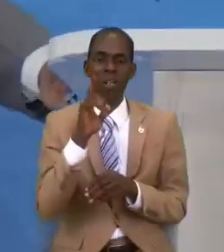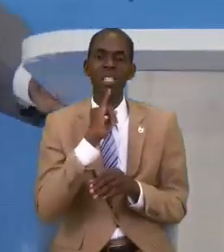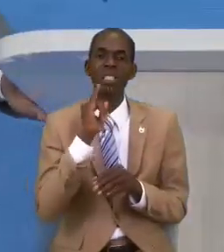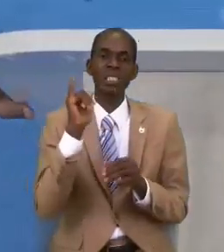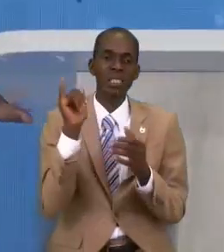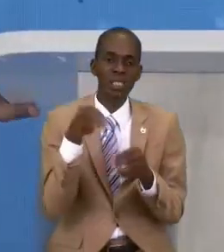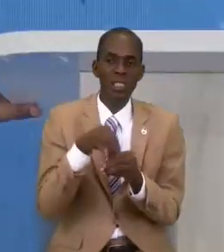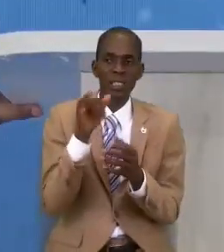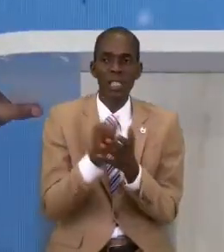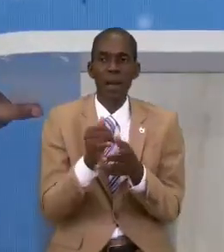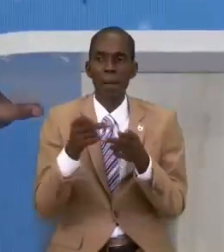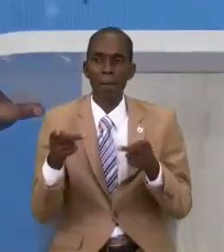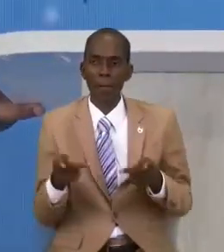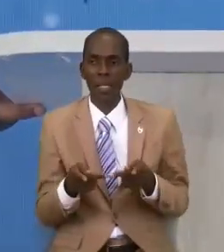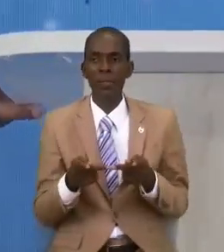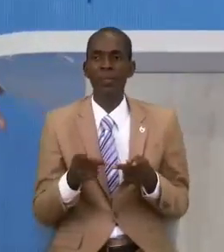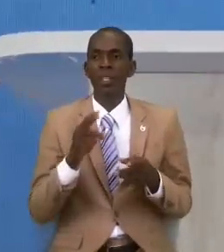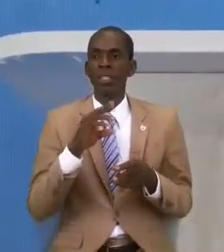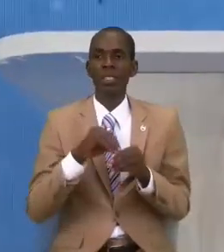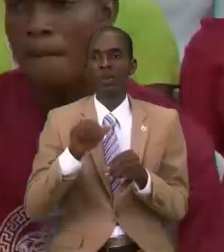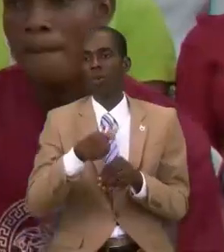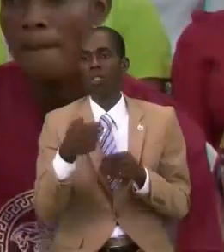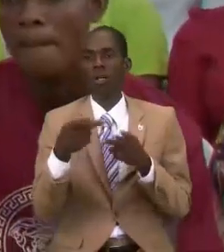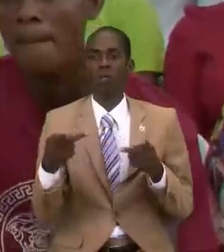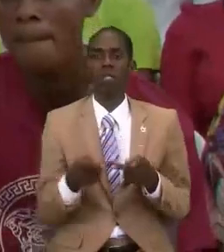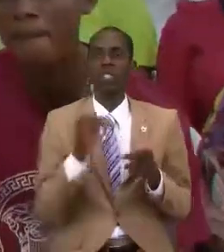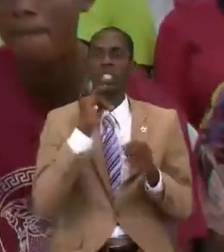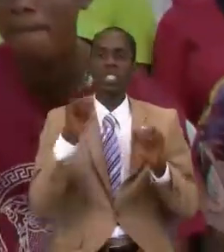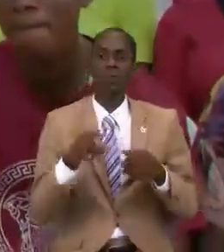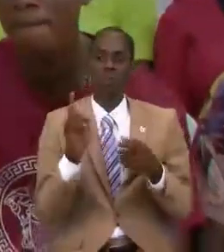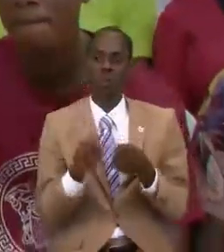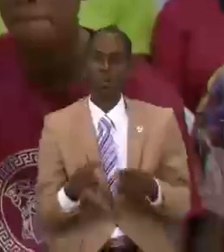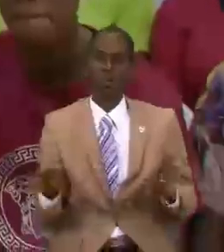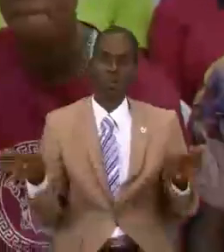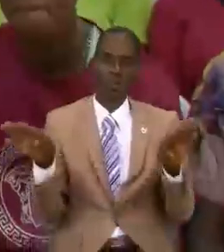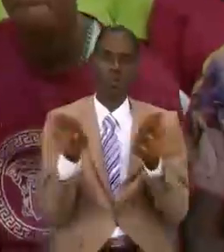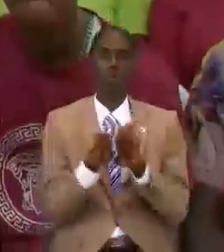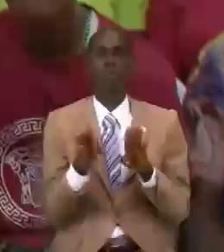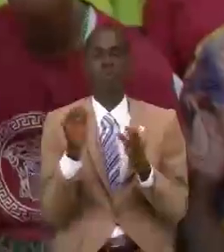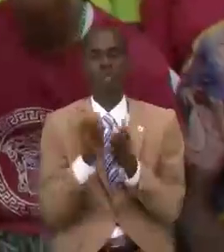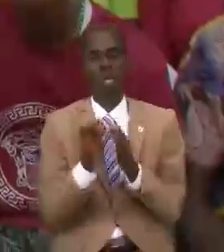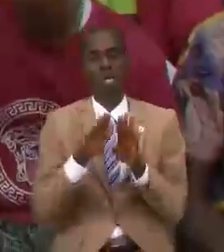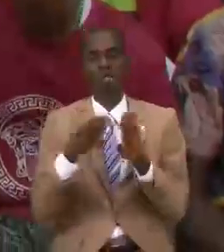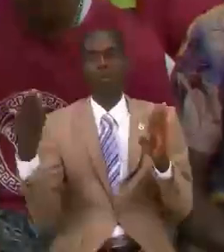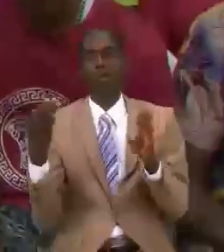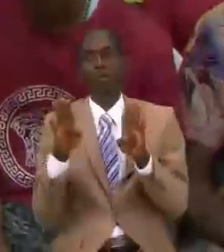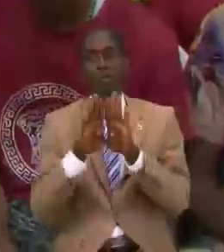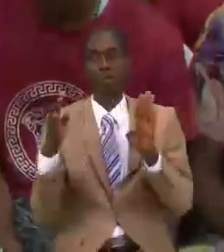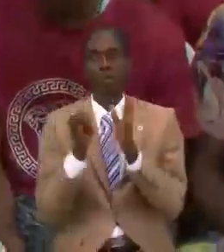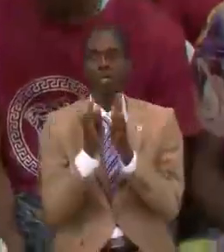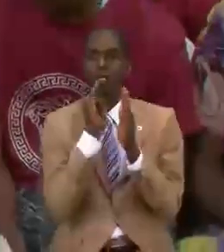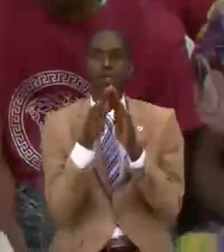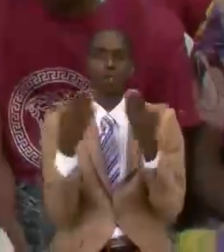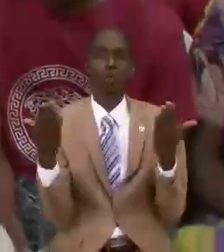can shut the door that is open. Then he said, he that shutteth and no man openeth.